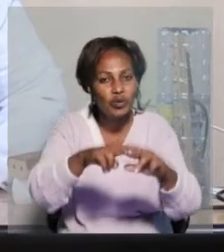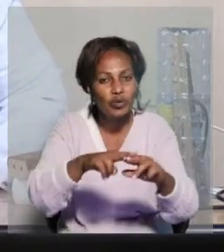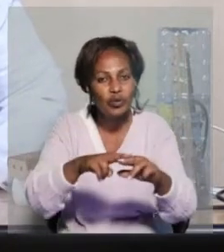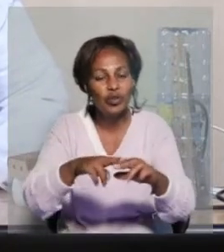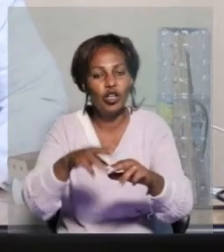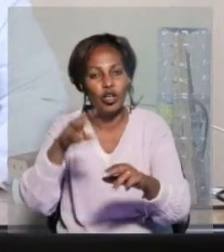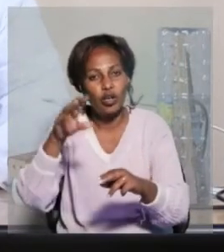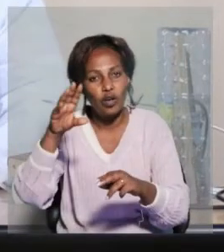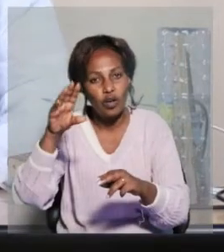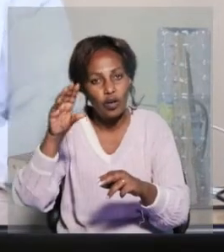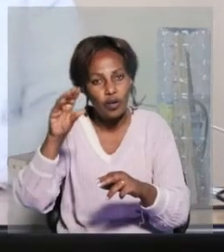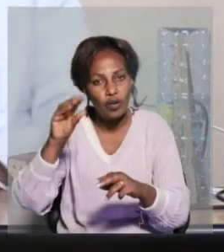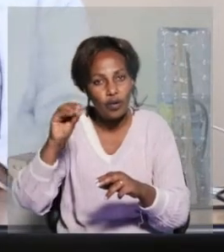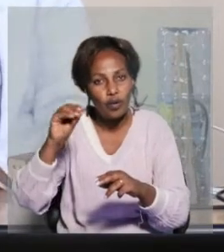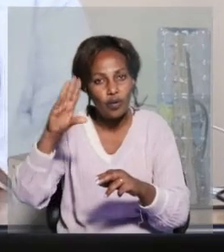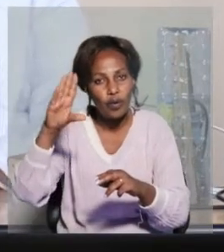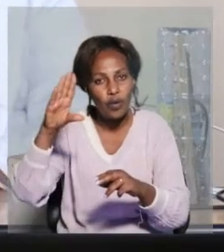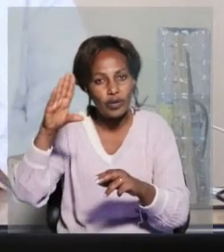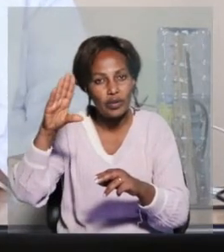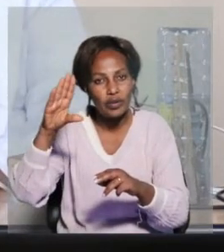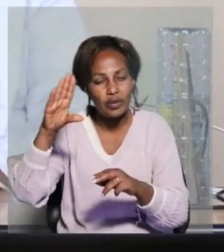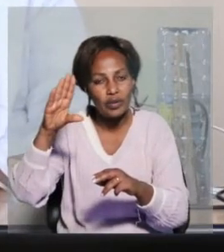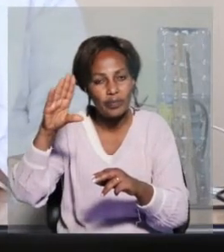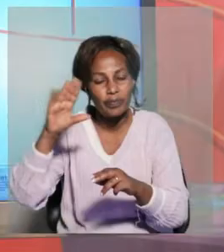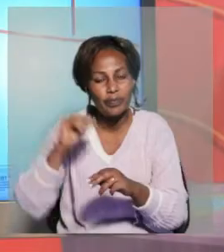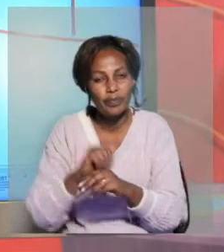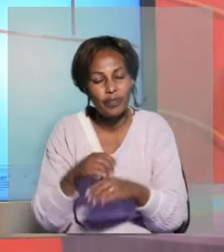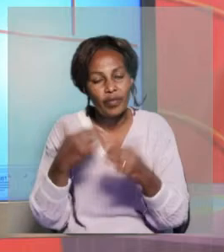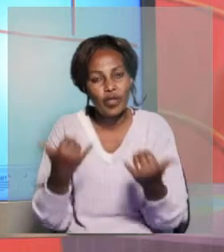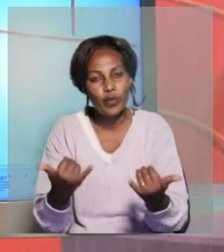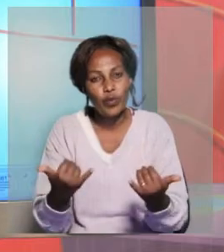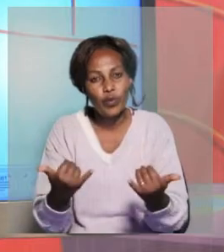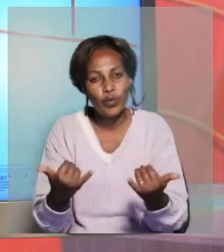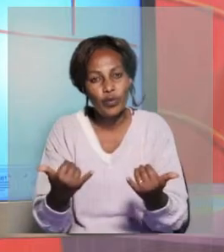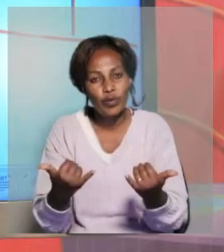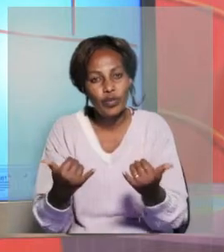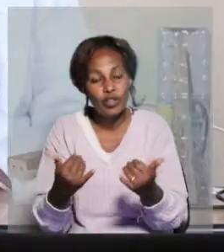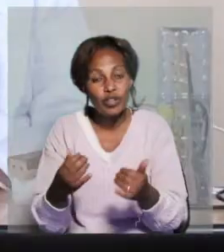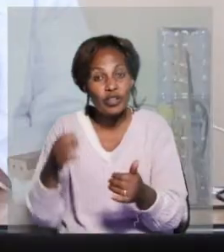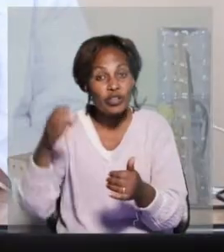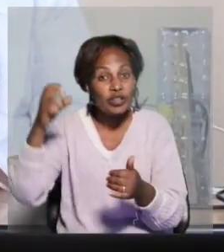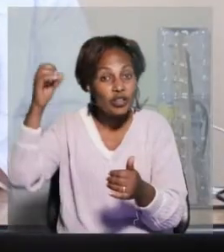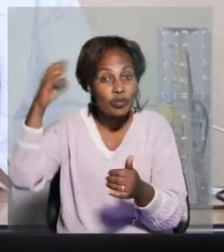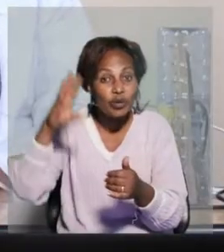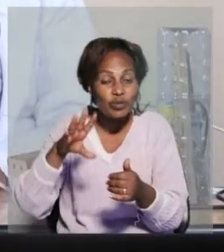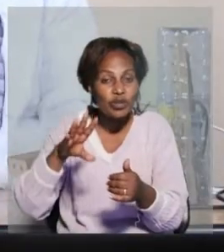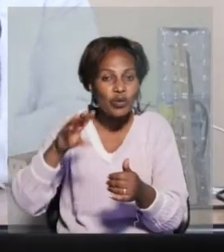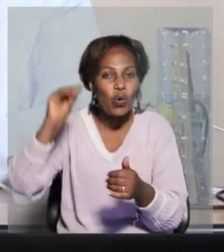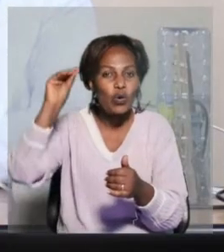on. Okay, now the bulb is on.